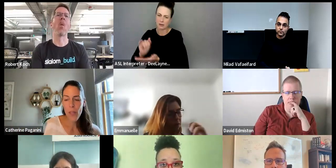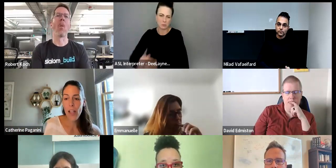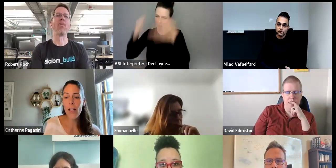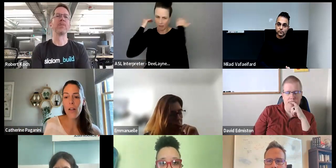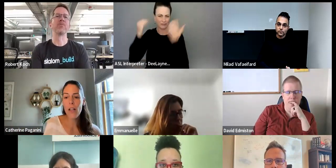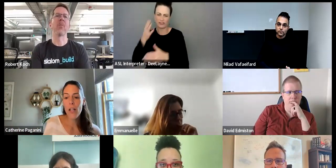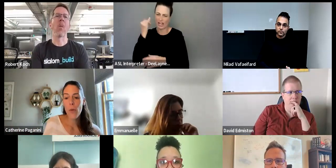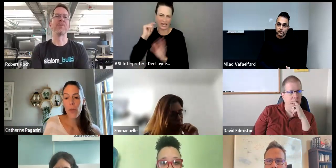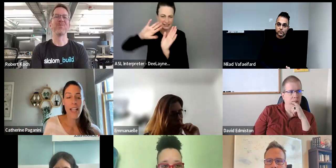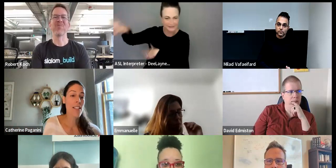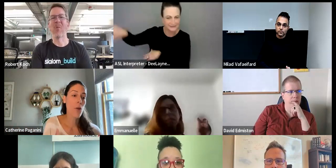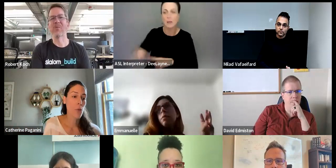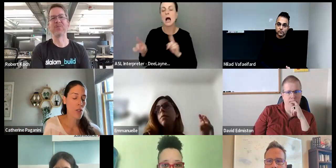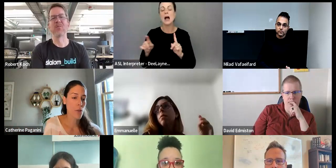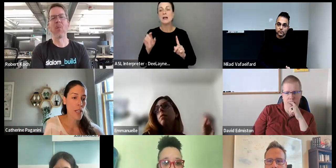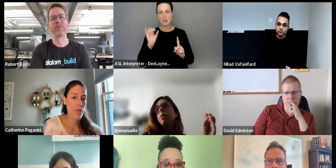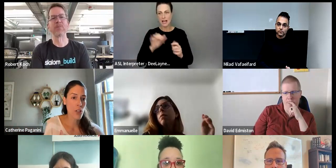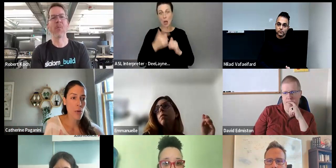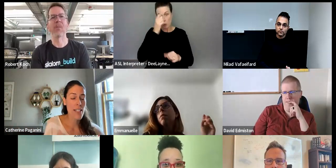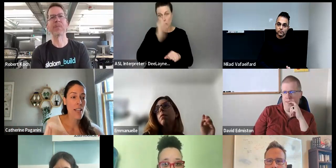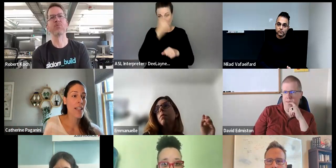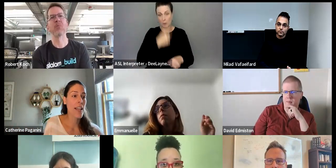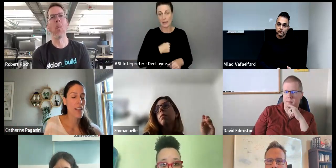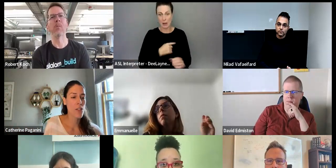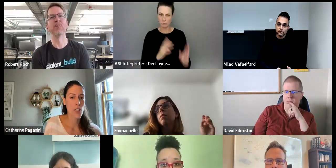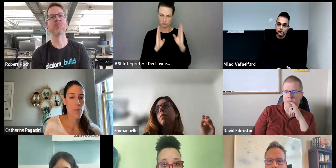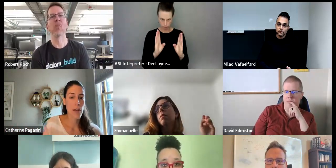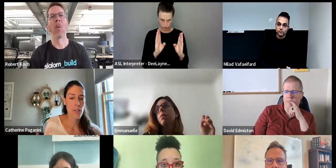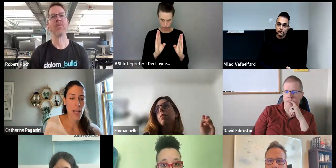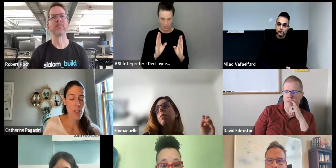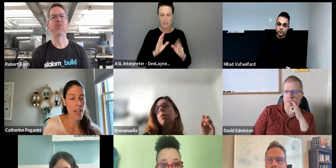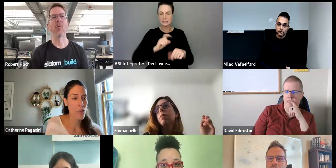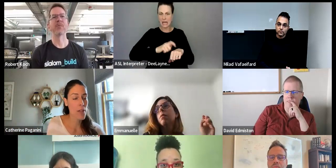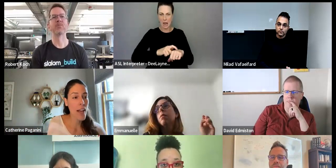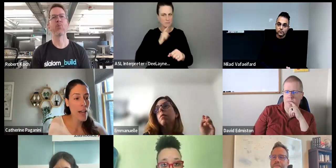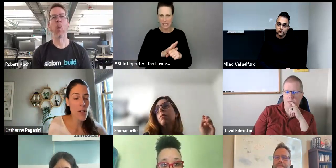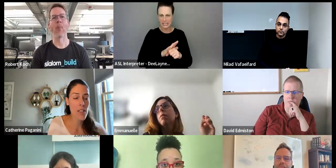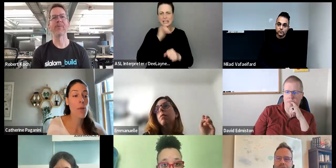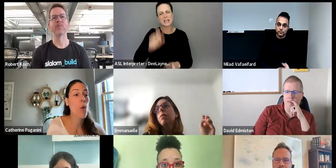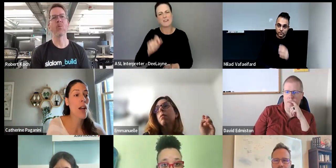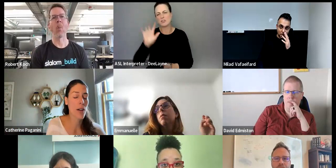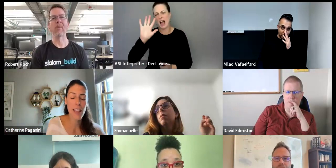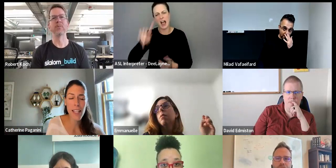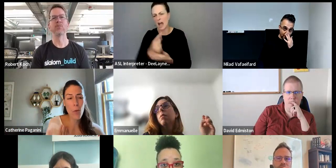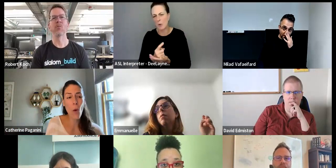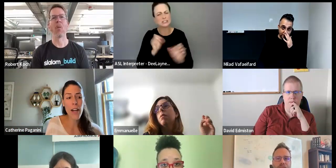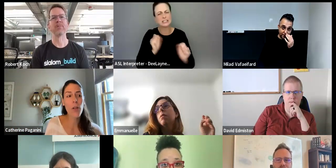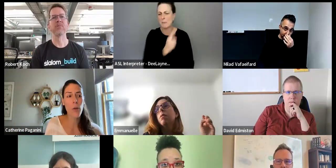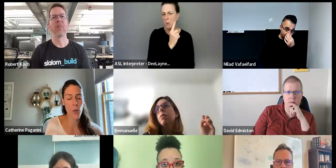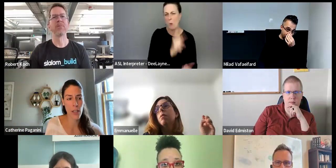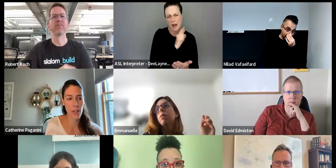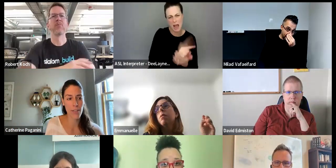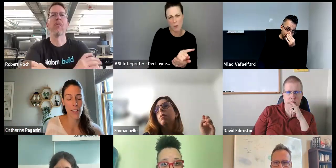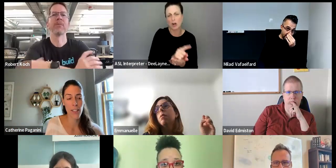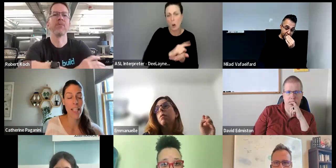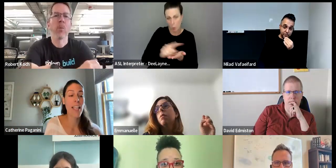it. But that's how it works for me. You know, I dedicate a certain amount of time. Doesn't have to be 5 hours. It can be 1 hour. I think like 1 hour